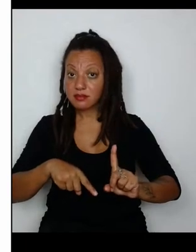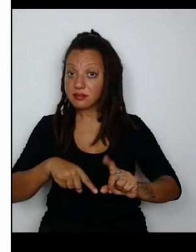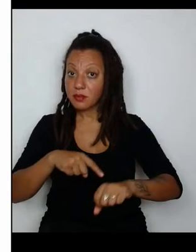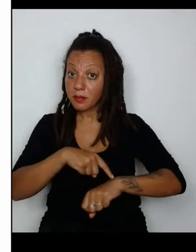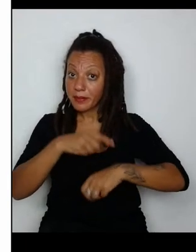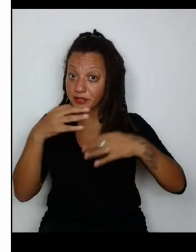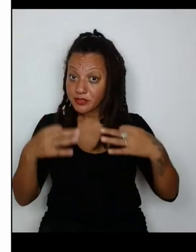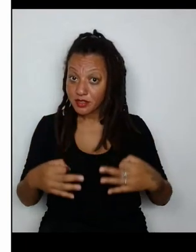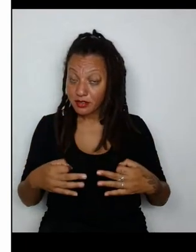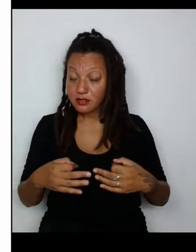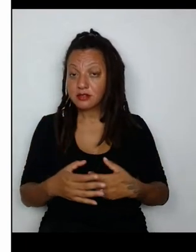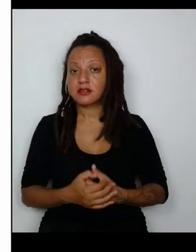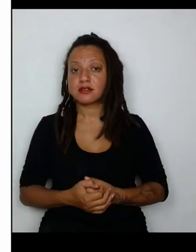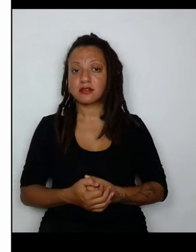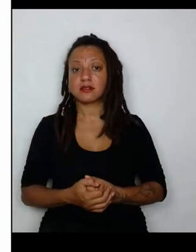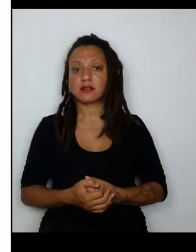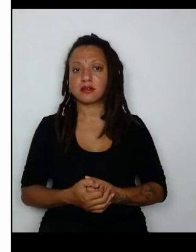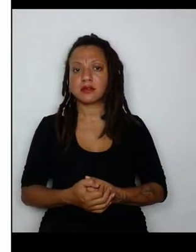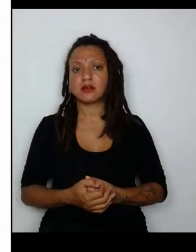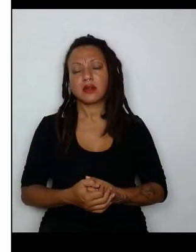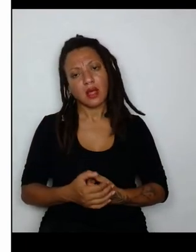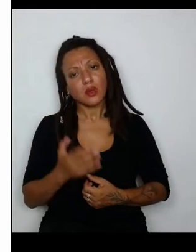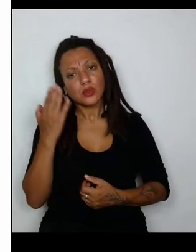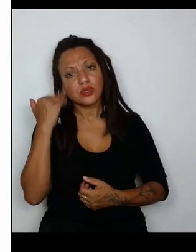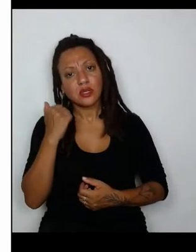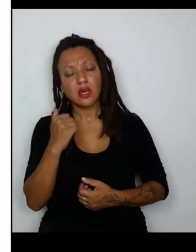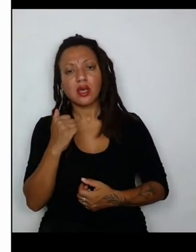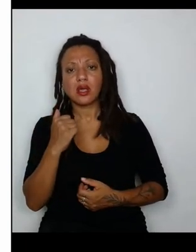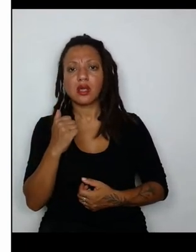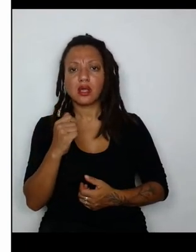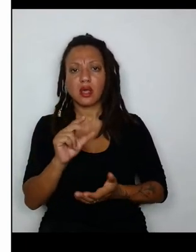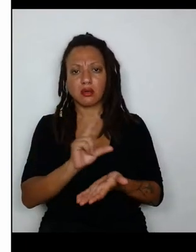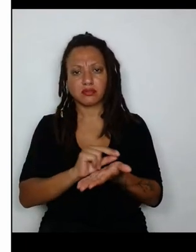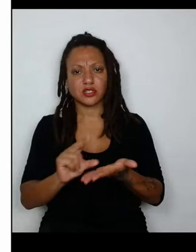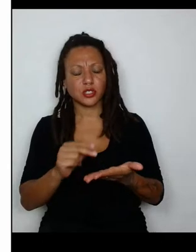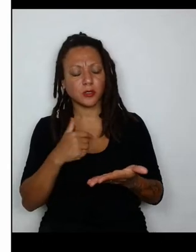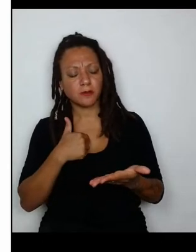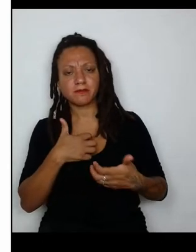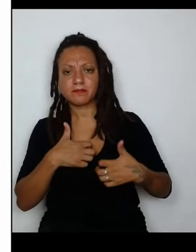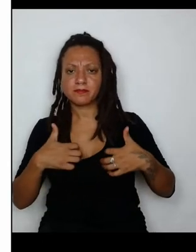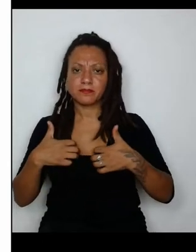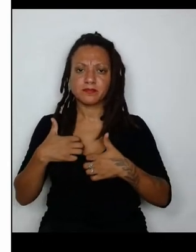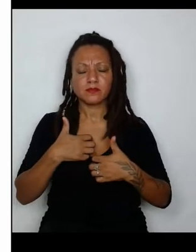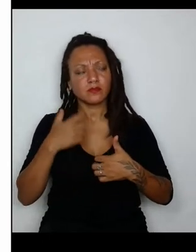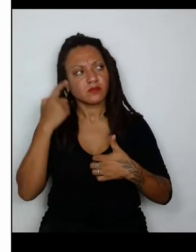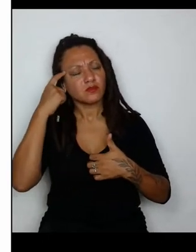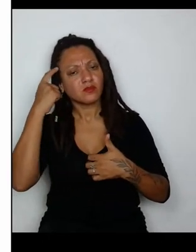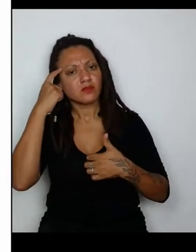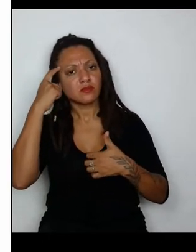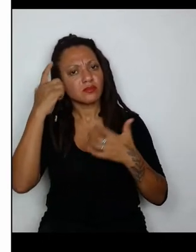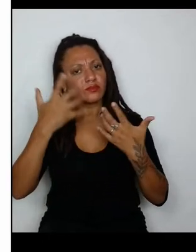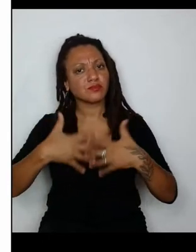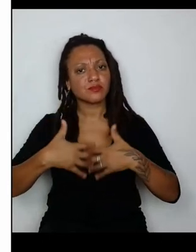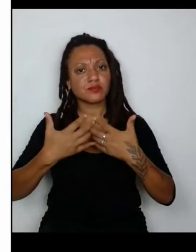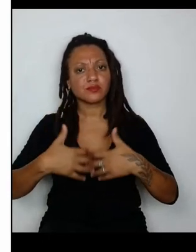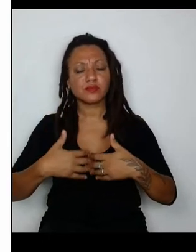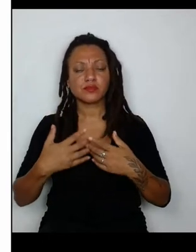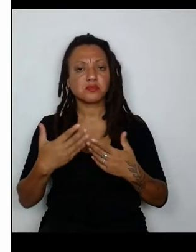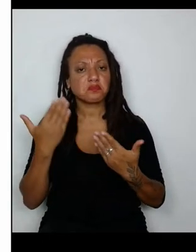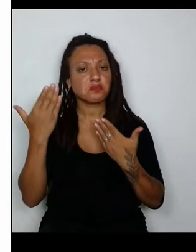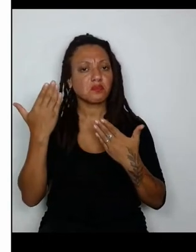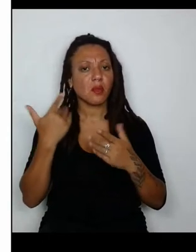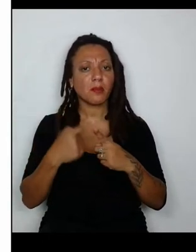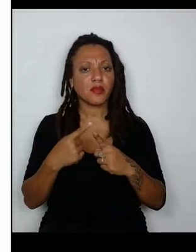bit concerned would go again go away entirely and if so what would that mean in her essay journalist farah